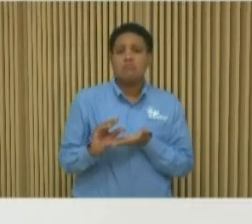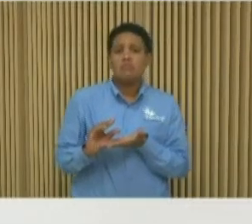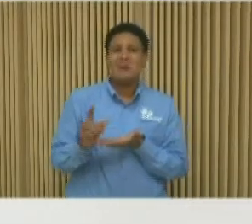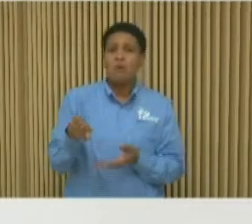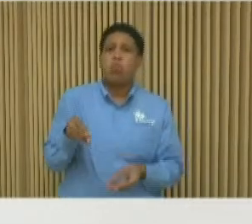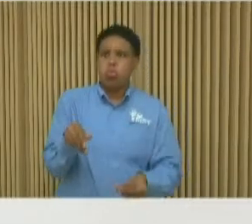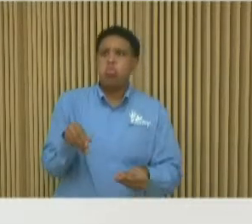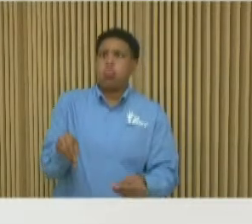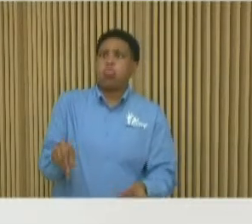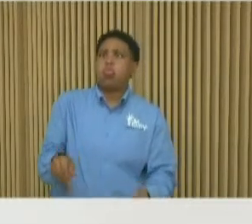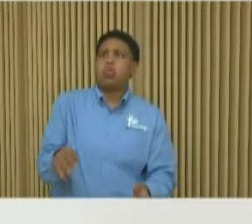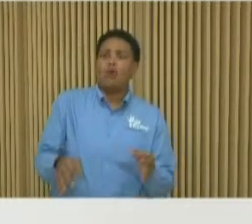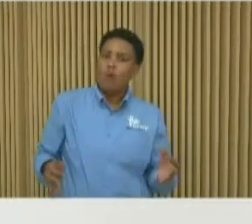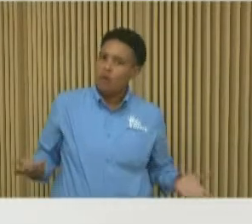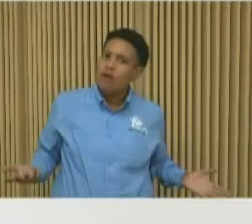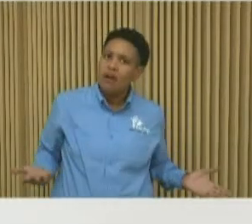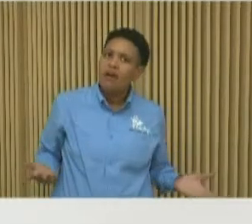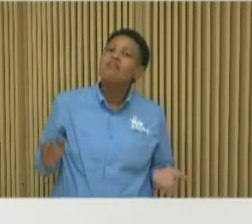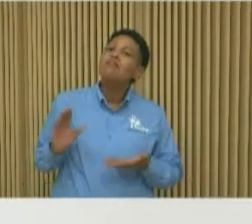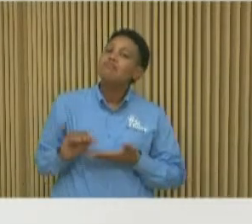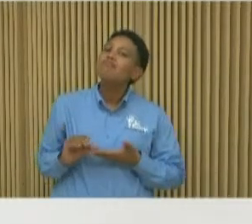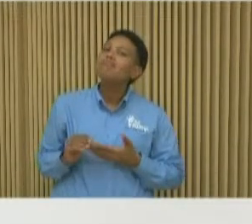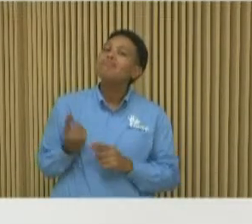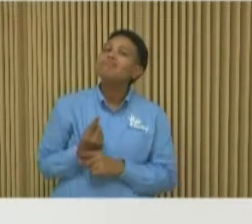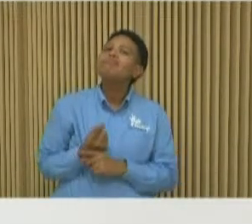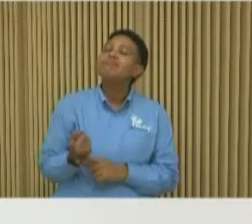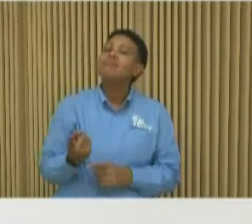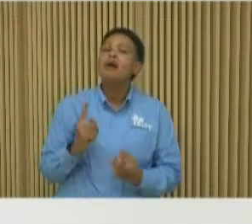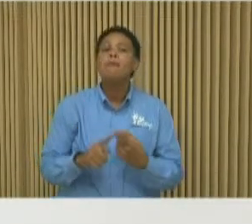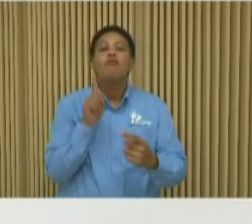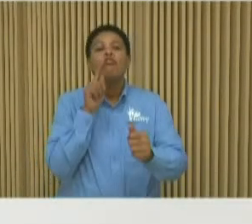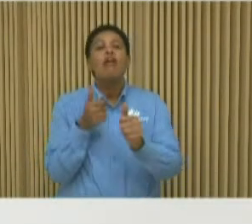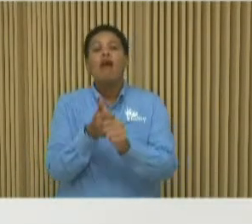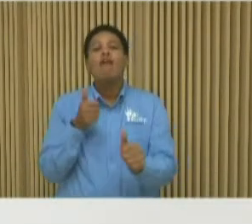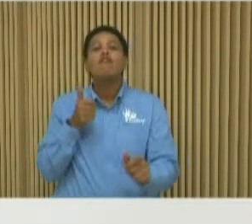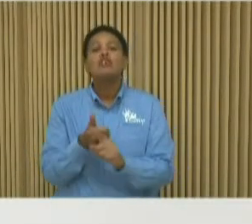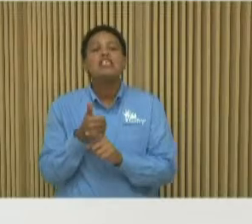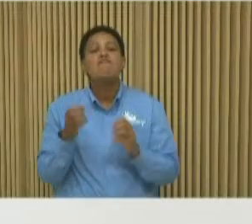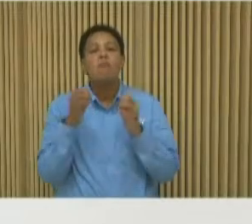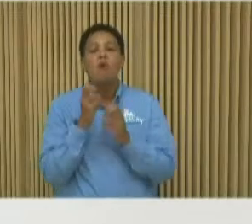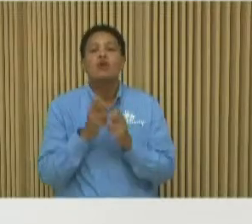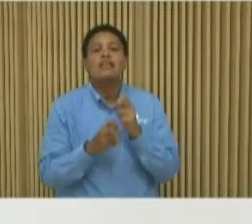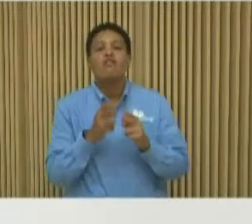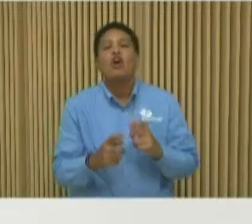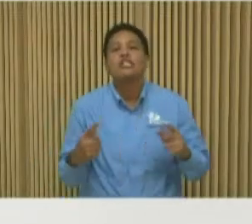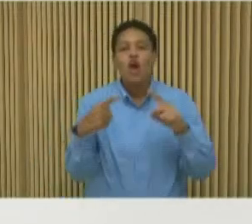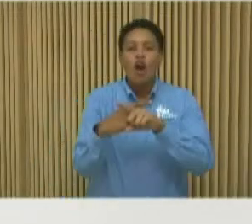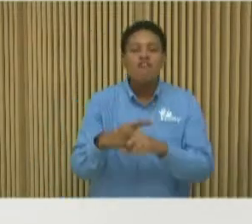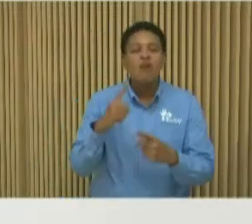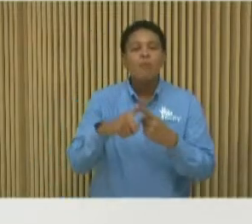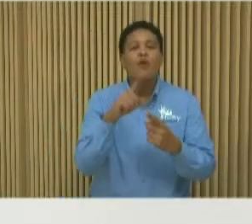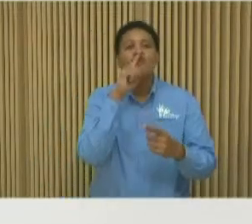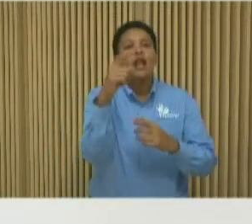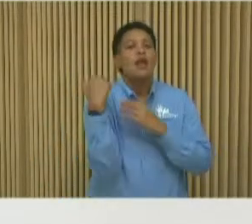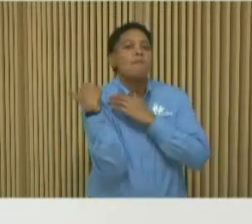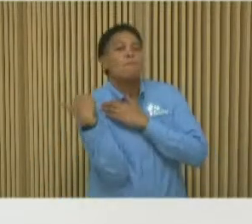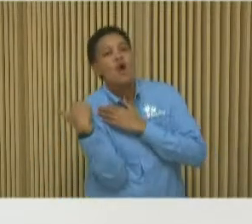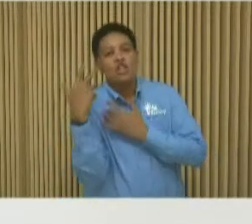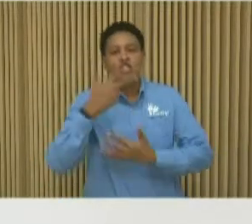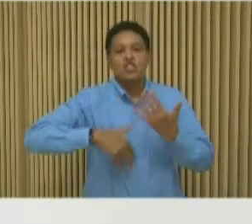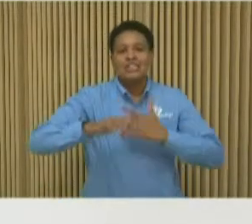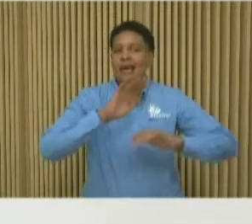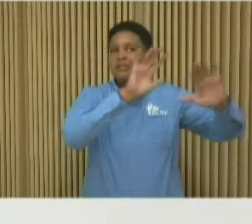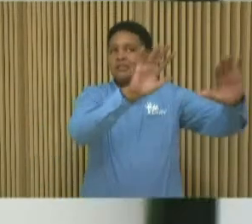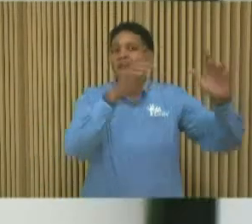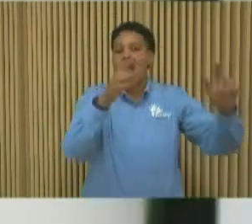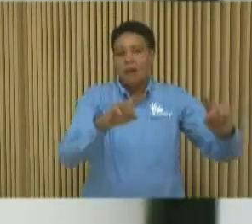yes, and it avoids further difficulties, conflicts, and burden to the society.